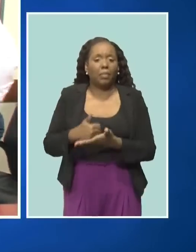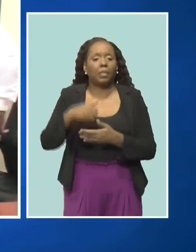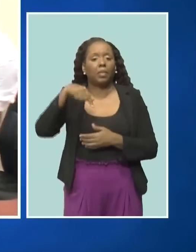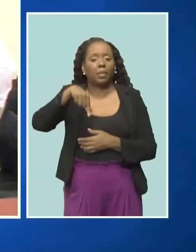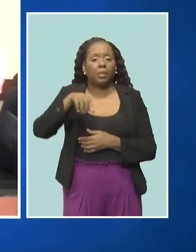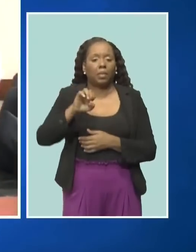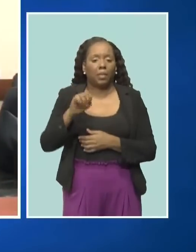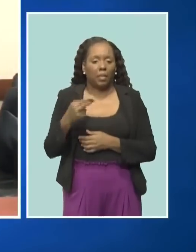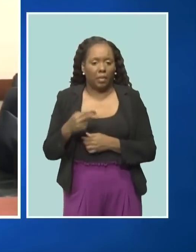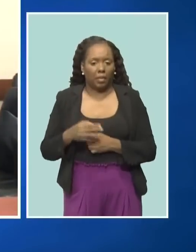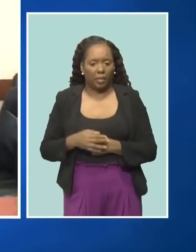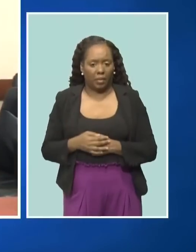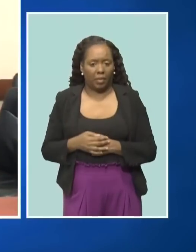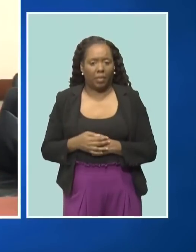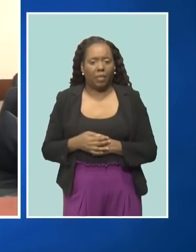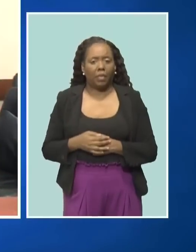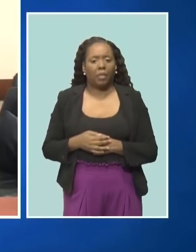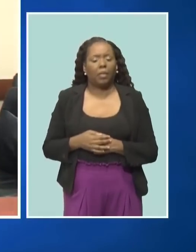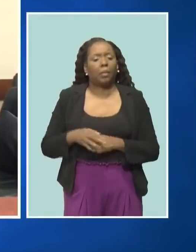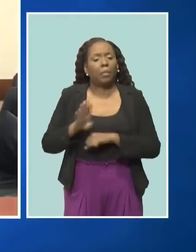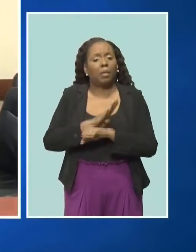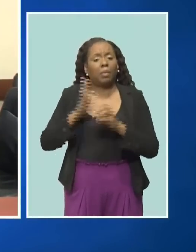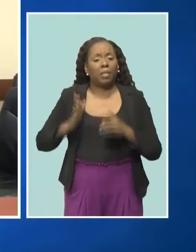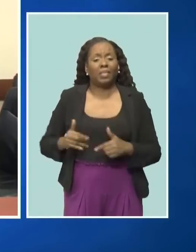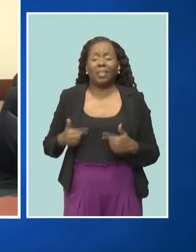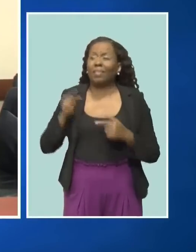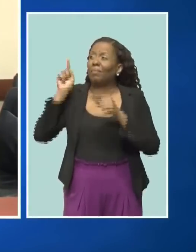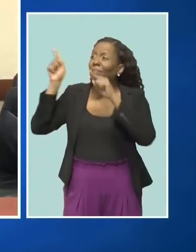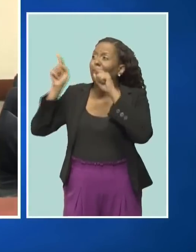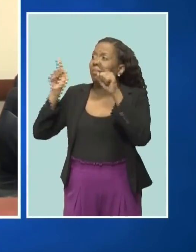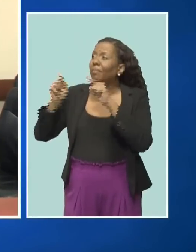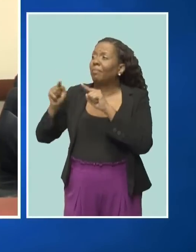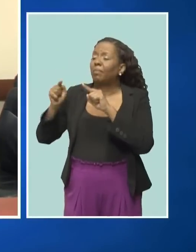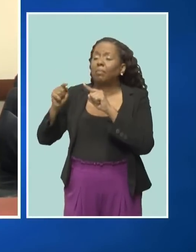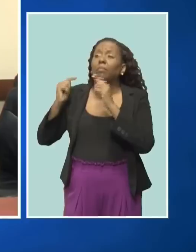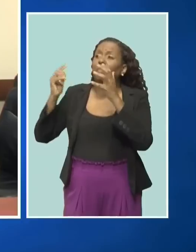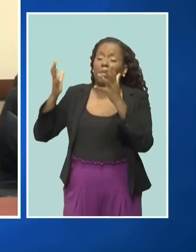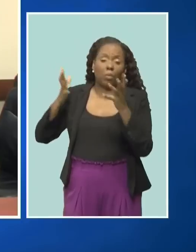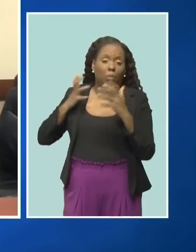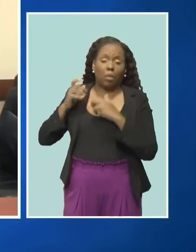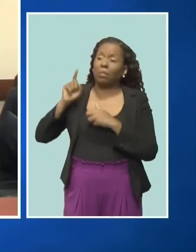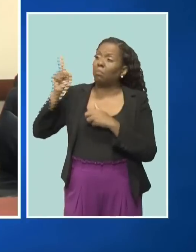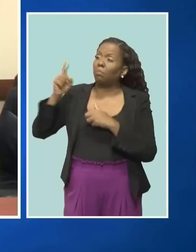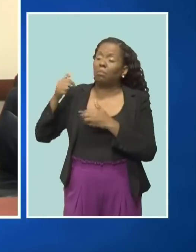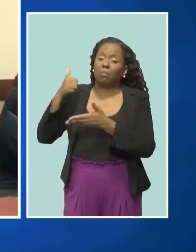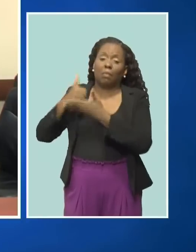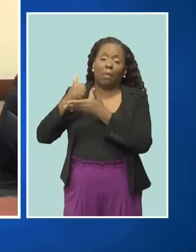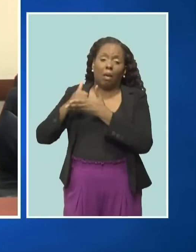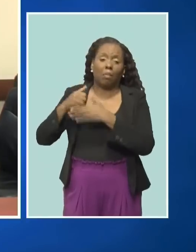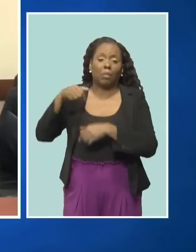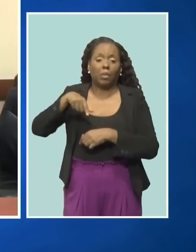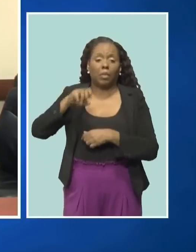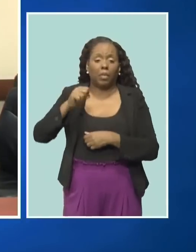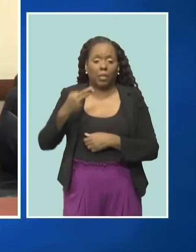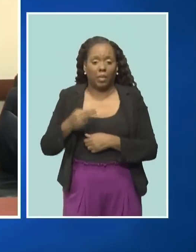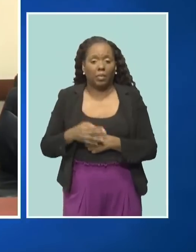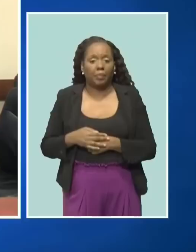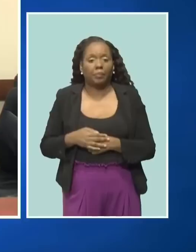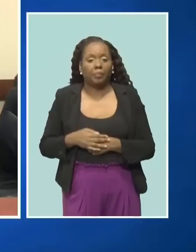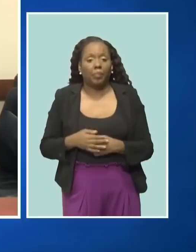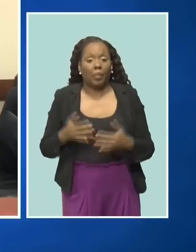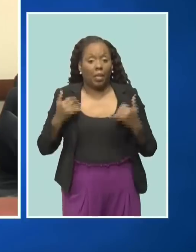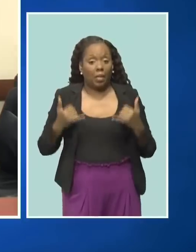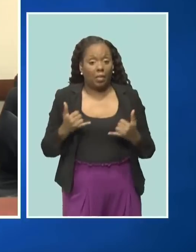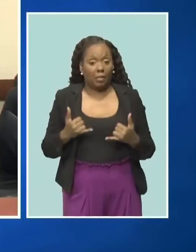are continuing to get Barbadians living abroad to support the facility. She was speaking during the official handover of 3